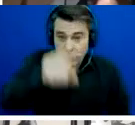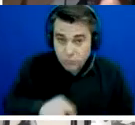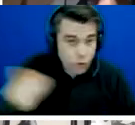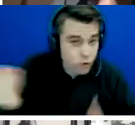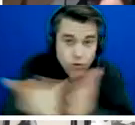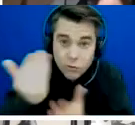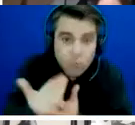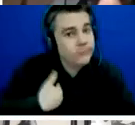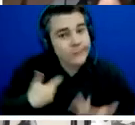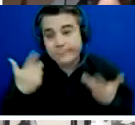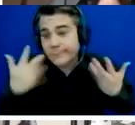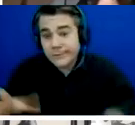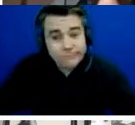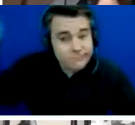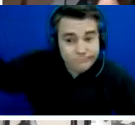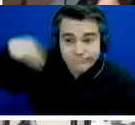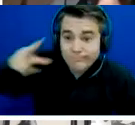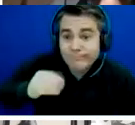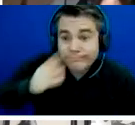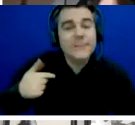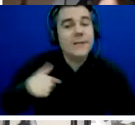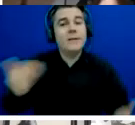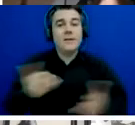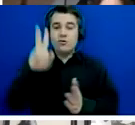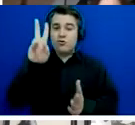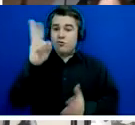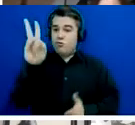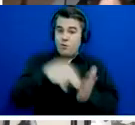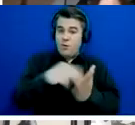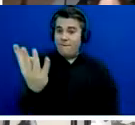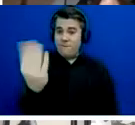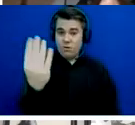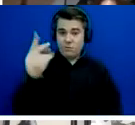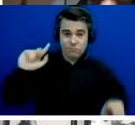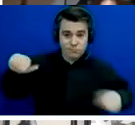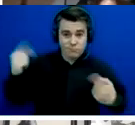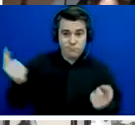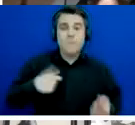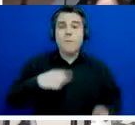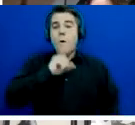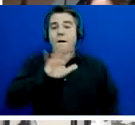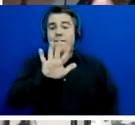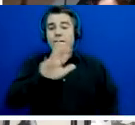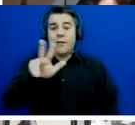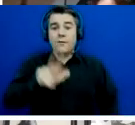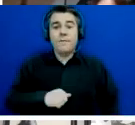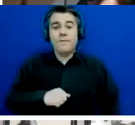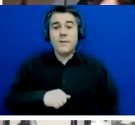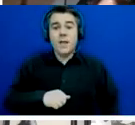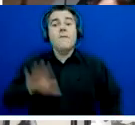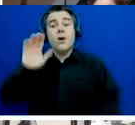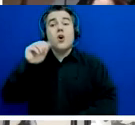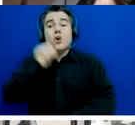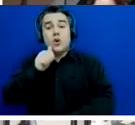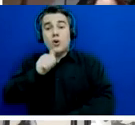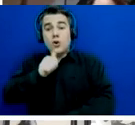I've been there too. I've been with Plexus since 2014. I am 53 years old and mother of a 10-year-old girl,